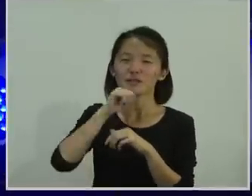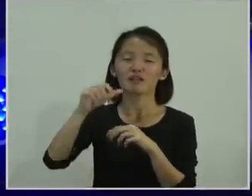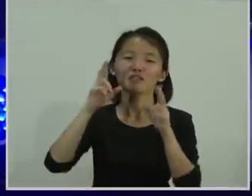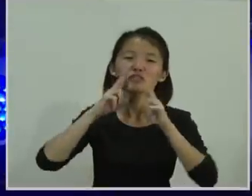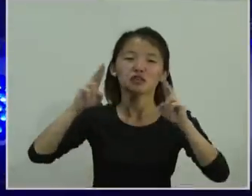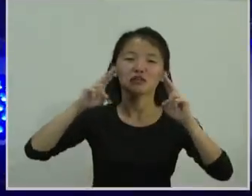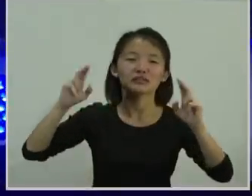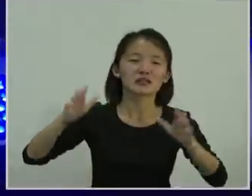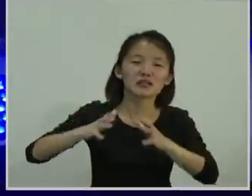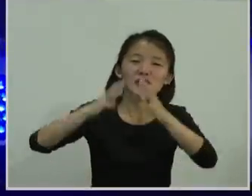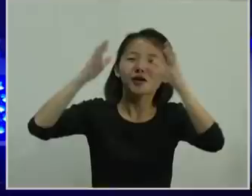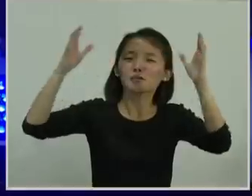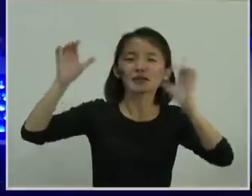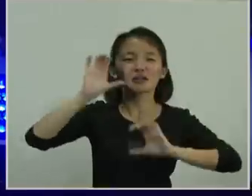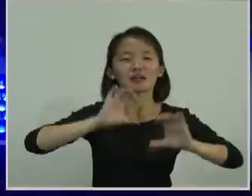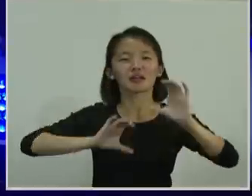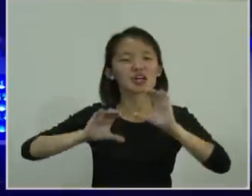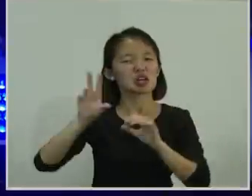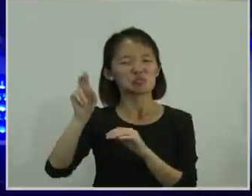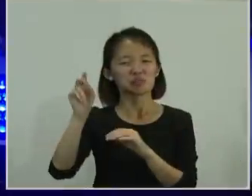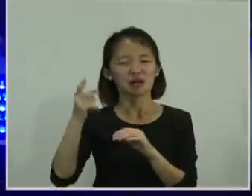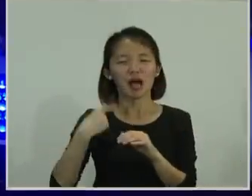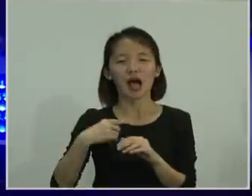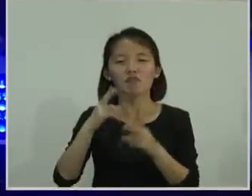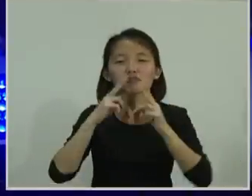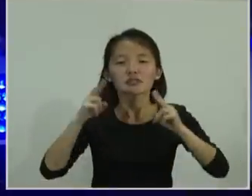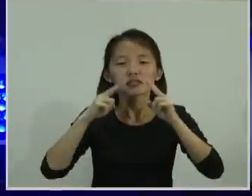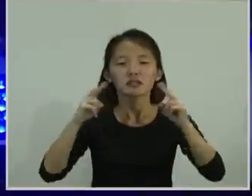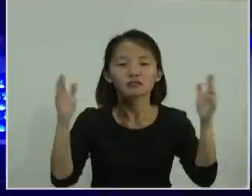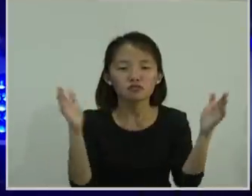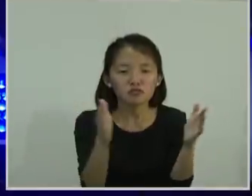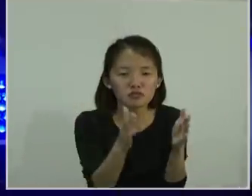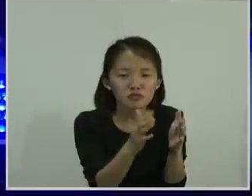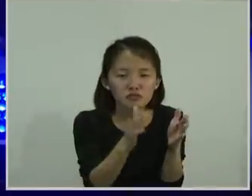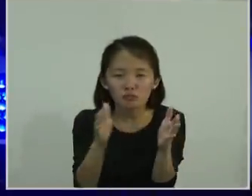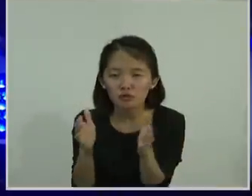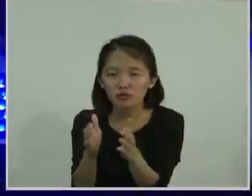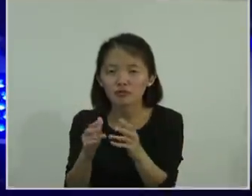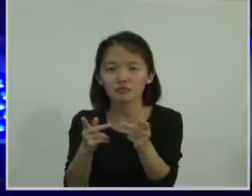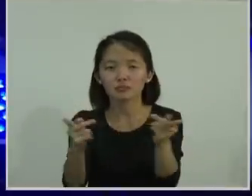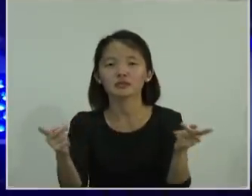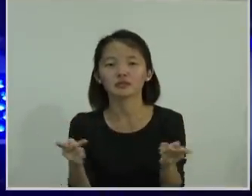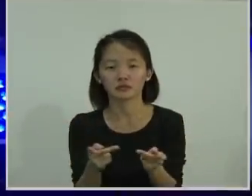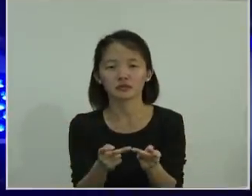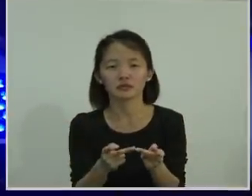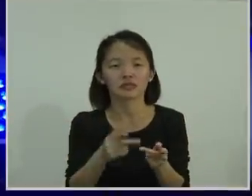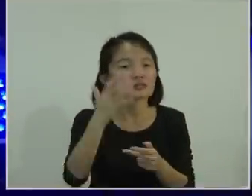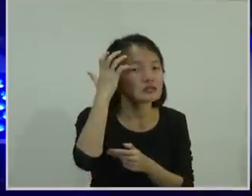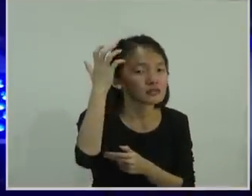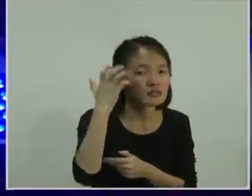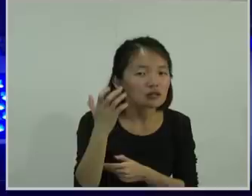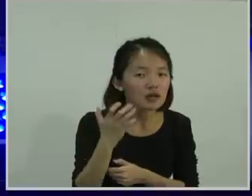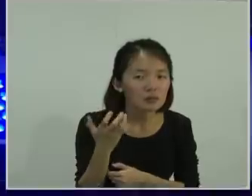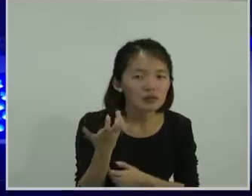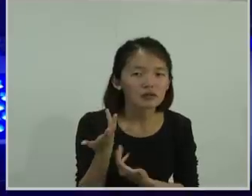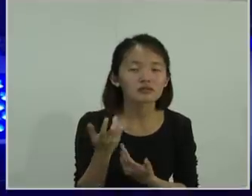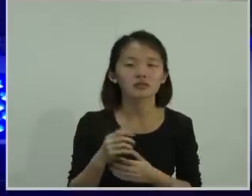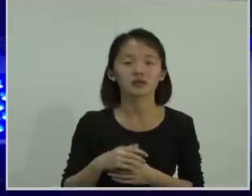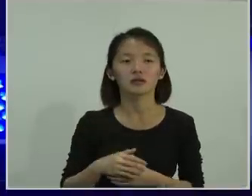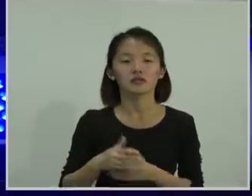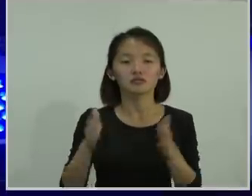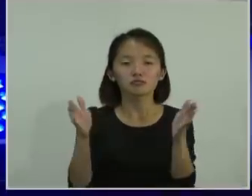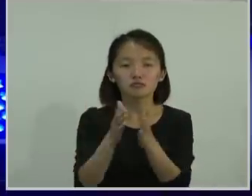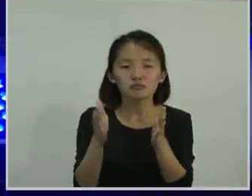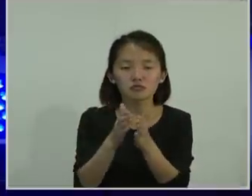doing small gigs at Starbucks, Tower Records, HMV music stores, and